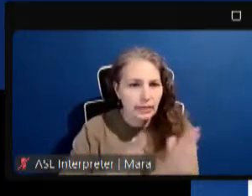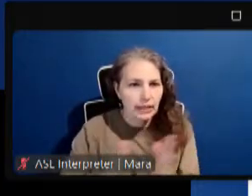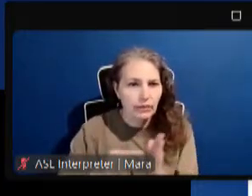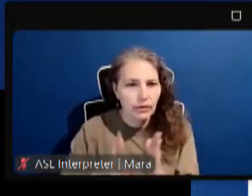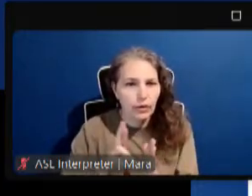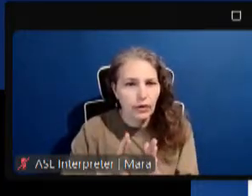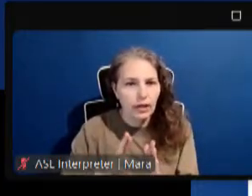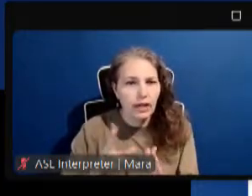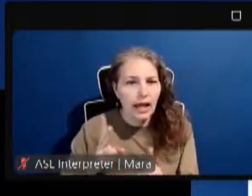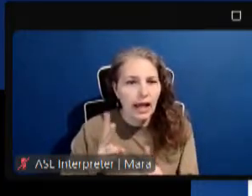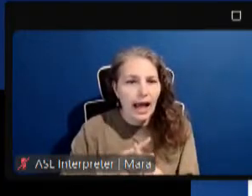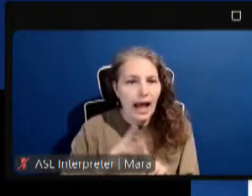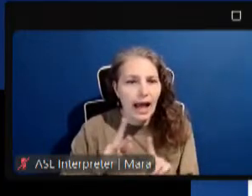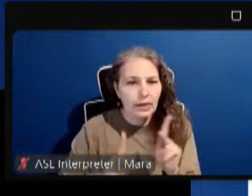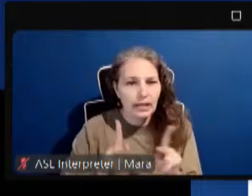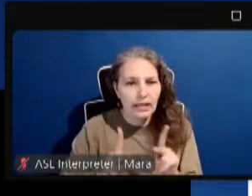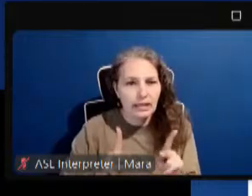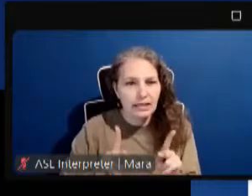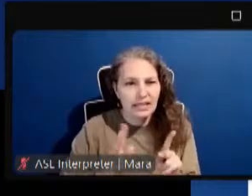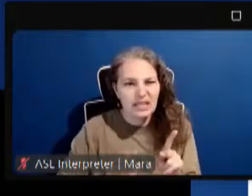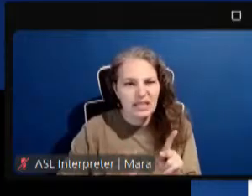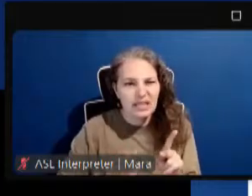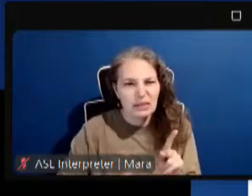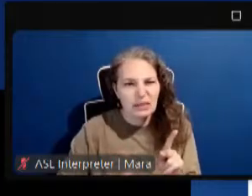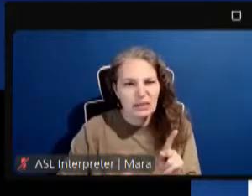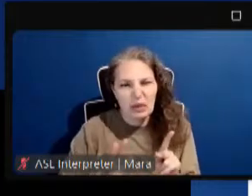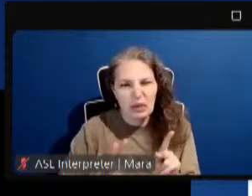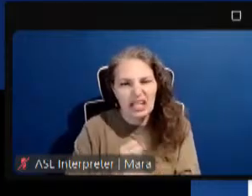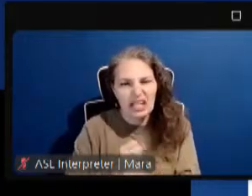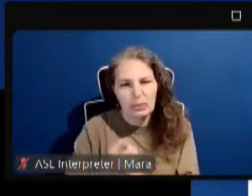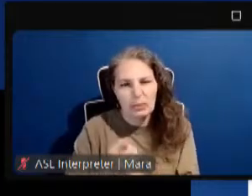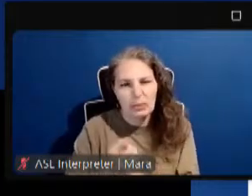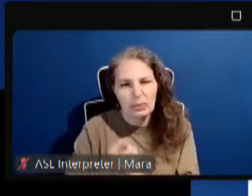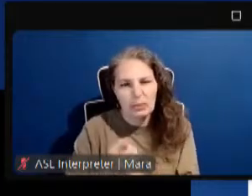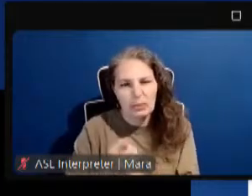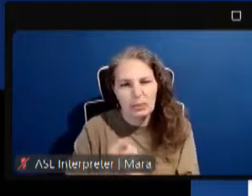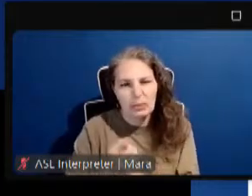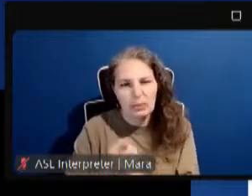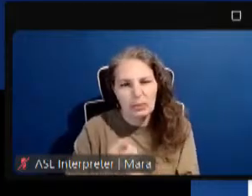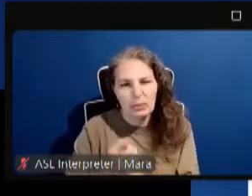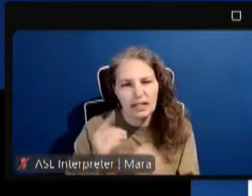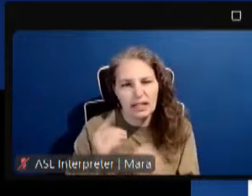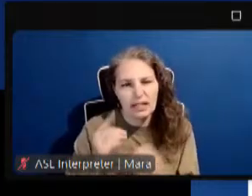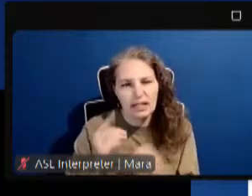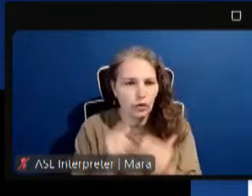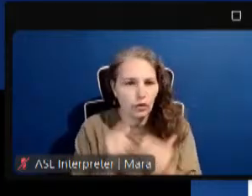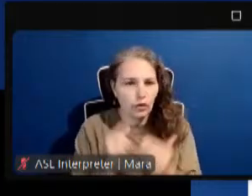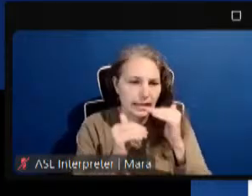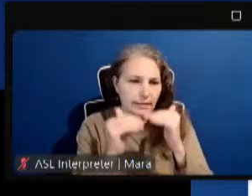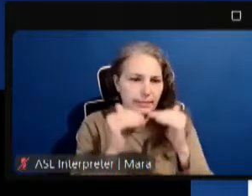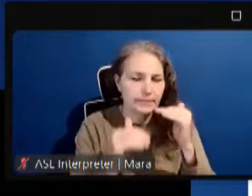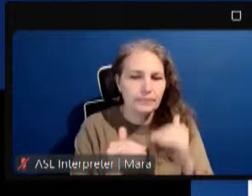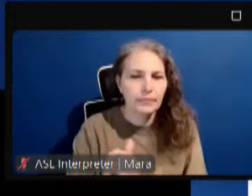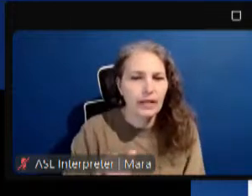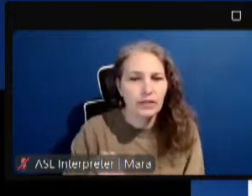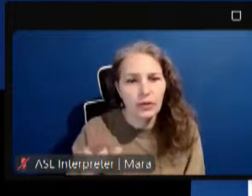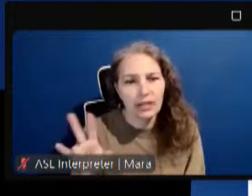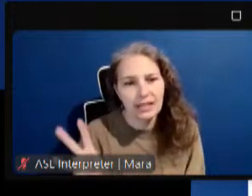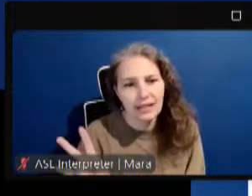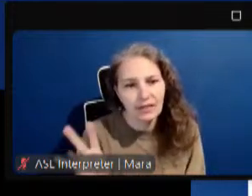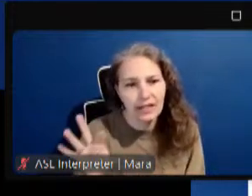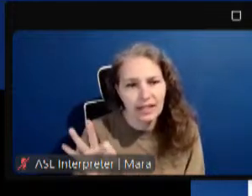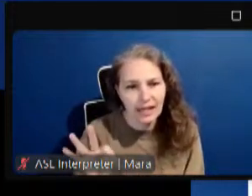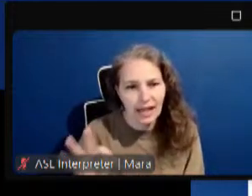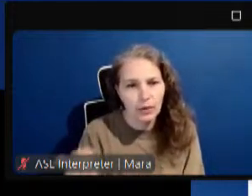we're receiving about 14 plans per week for building plan review. So the 79 rebuild projects in Altadena